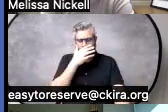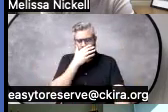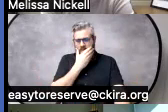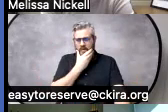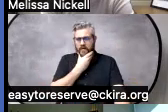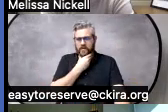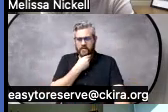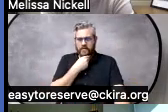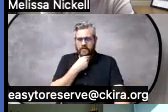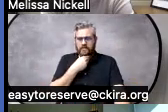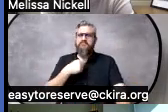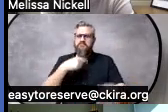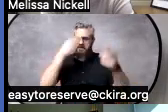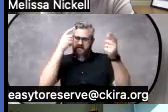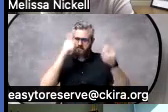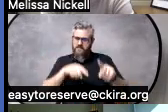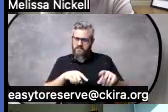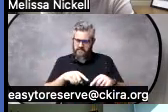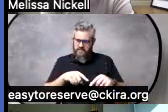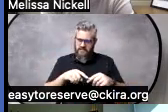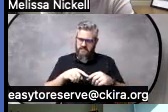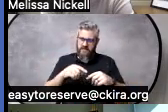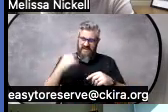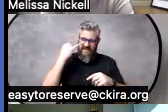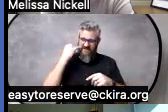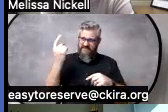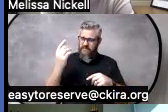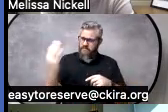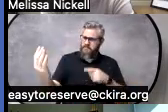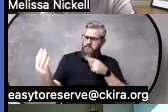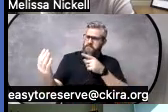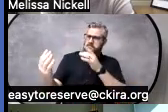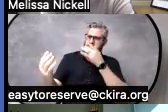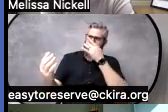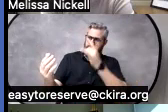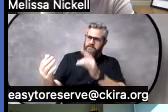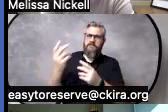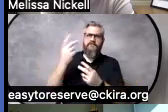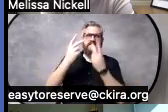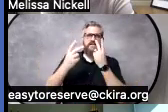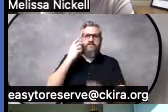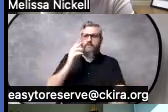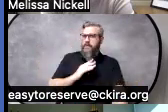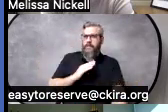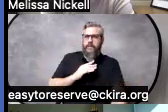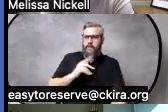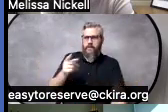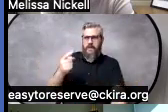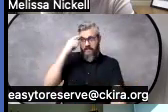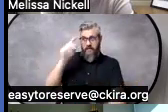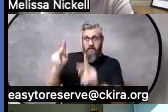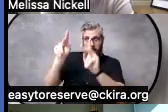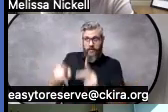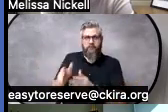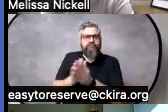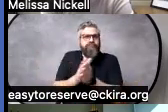I'll agree with you that I do stop for ones that are way outside my area that look like they're interesting looking. So they're visually appealing and it looks like the person is